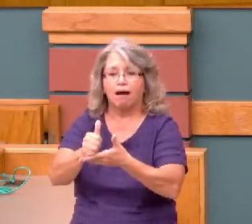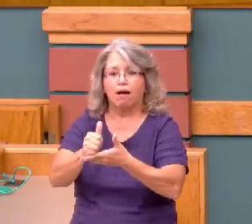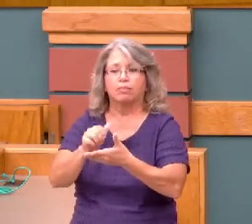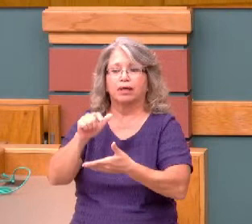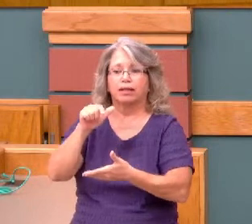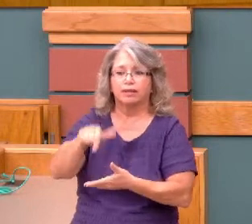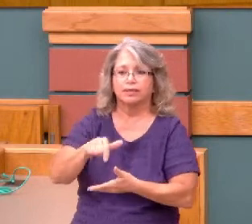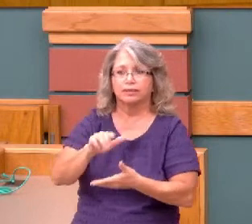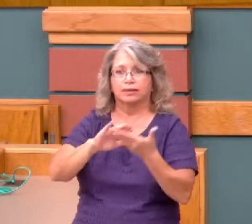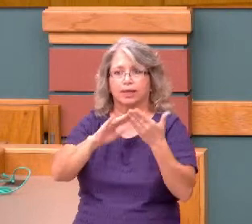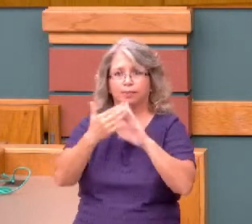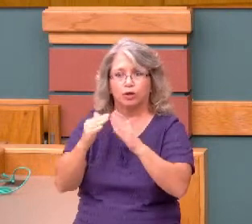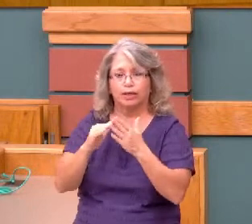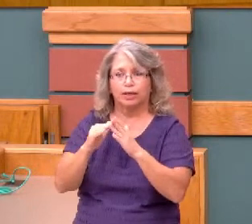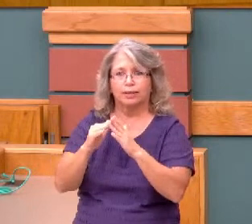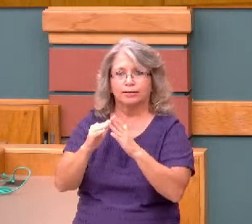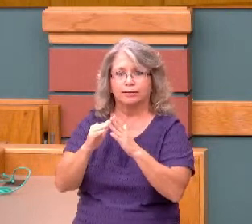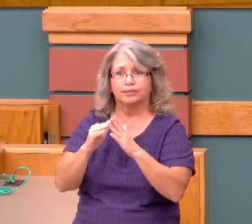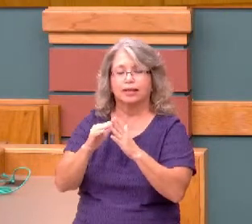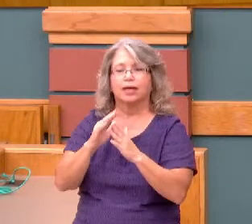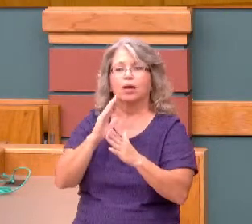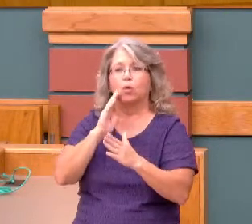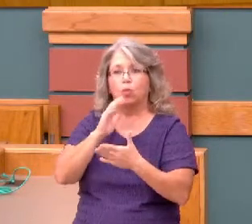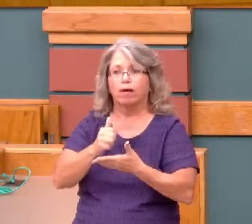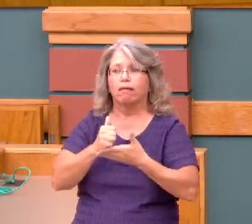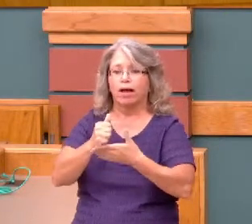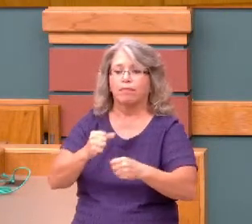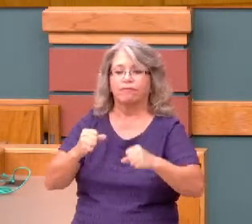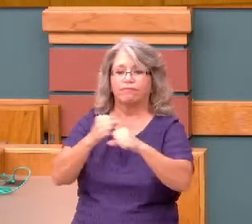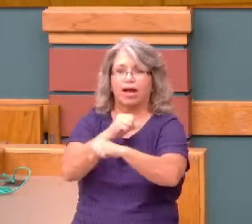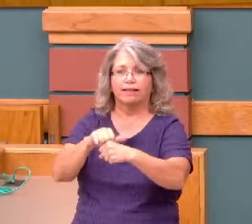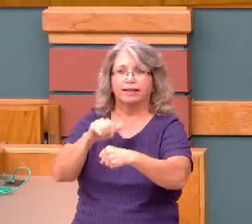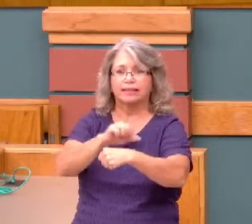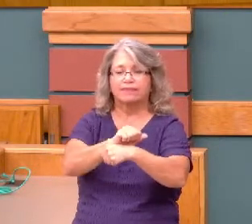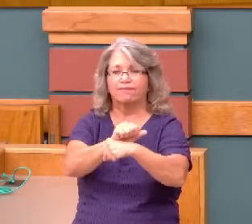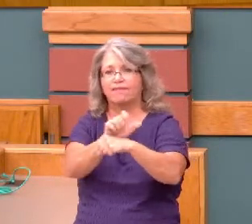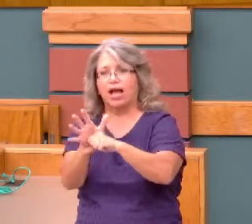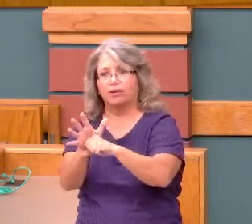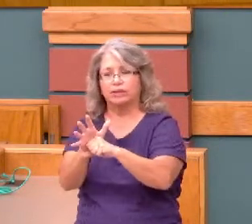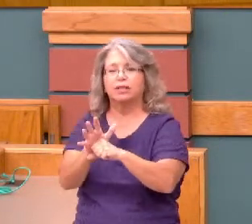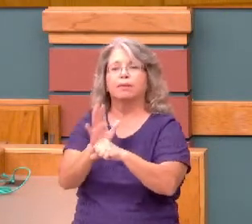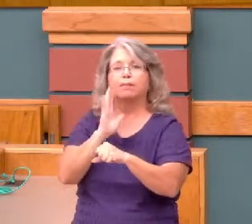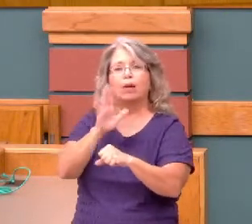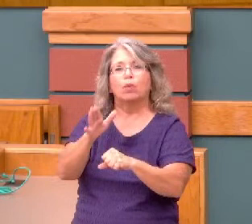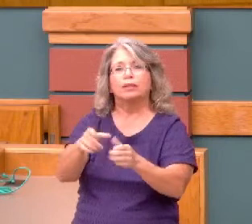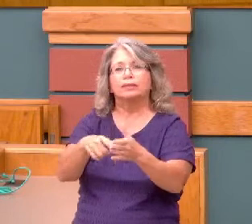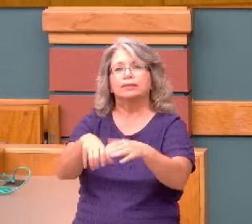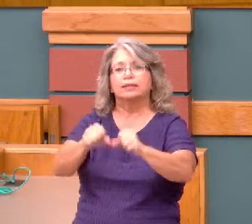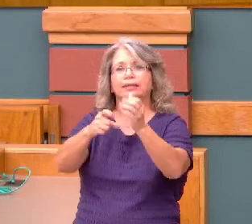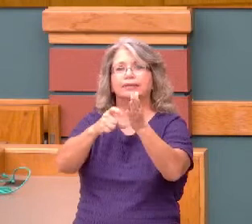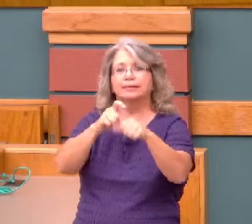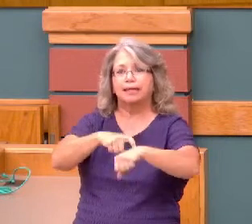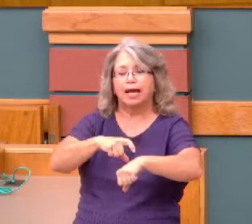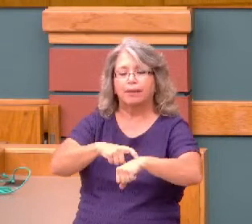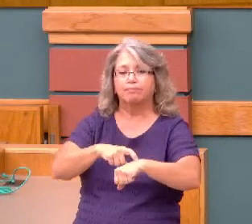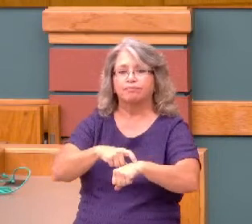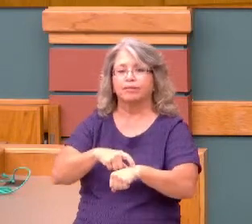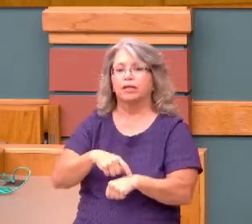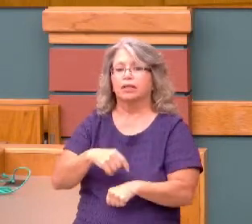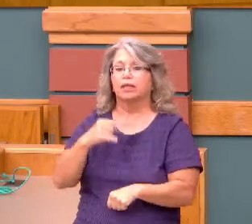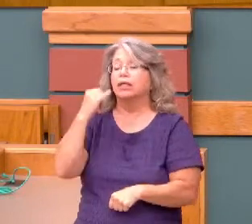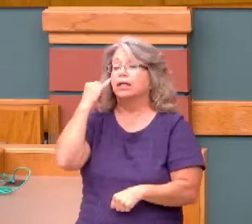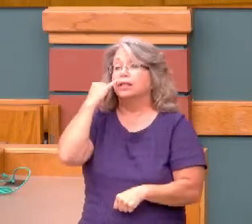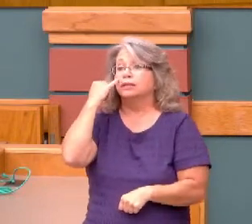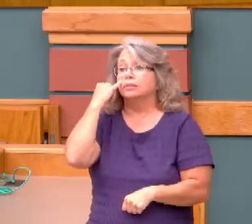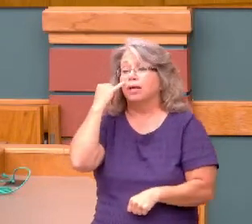take time, and so there are other things that we need to do. If everybody got vaccinated tomorrow, if my wish came true on that falling star